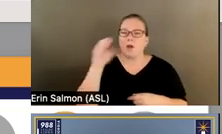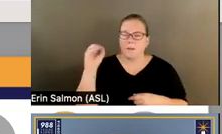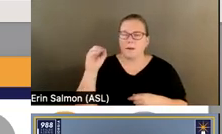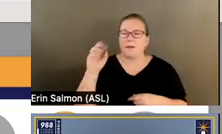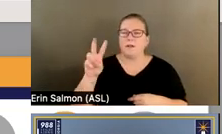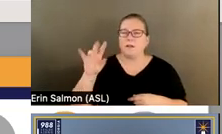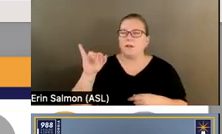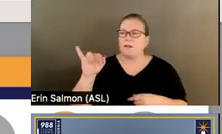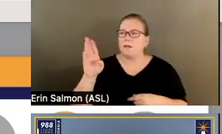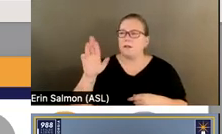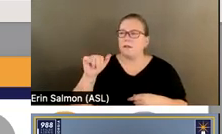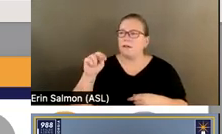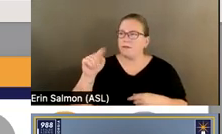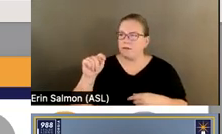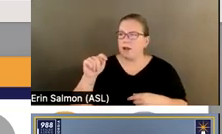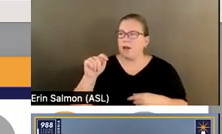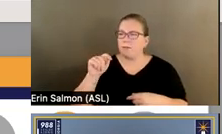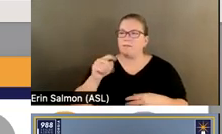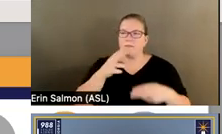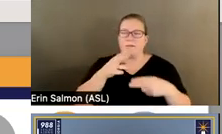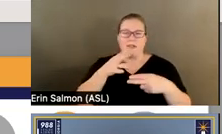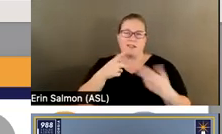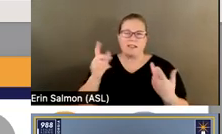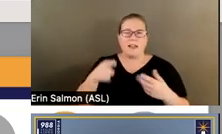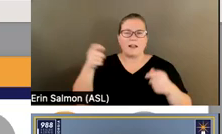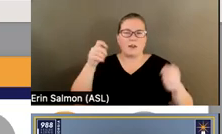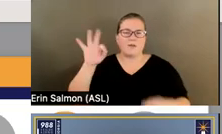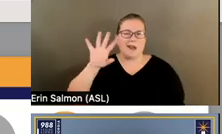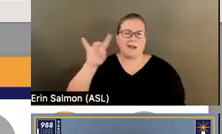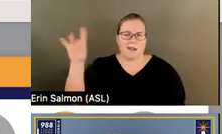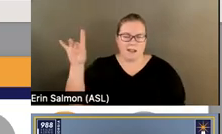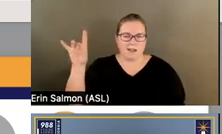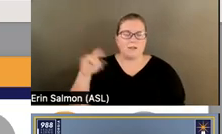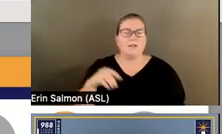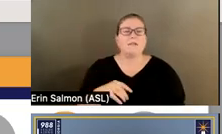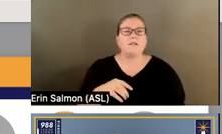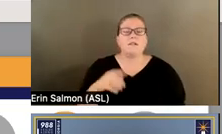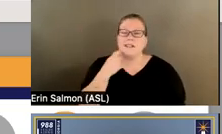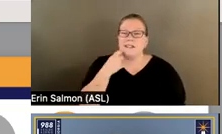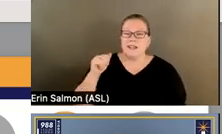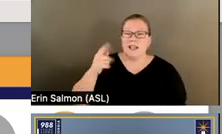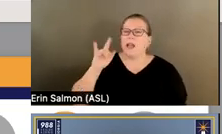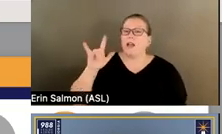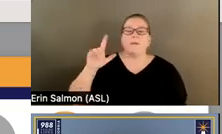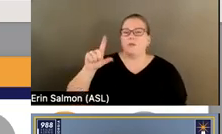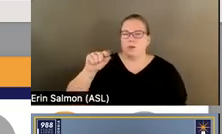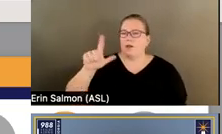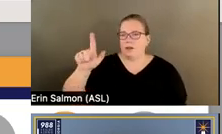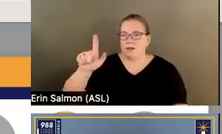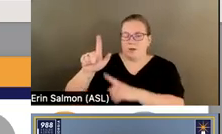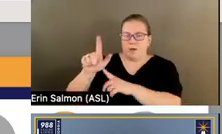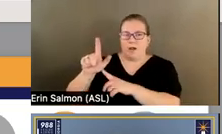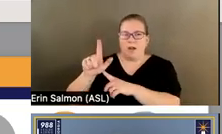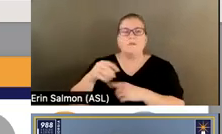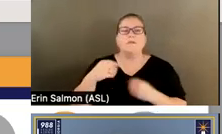that administers the 988 line at the national level. And in April of 2021, Vibrant provided all 50 states